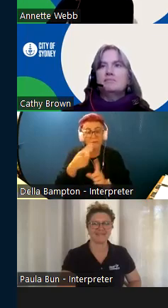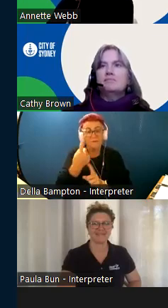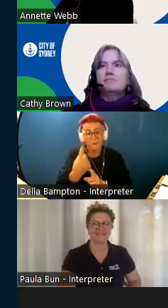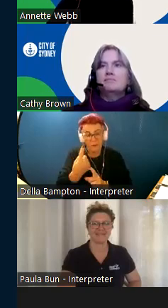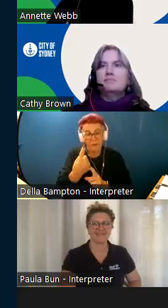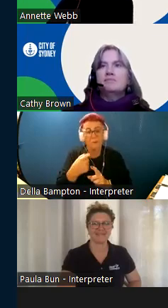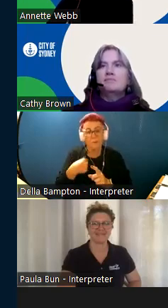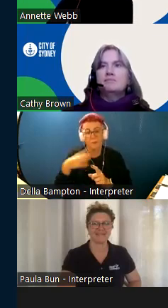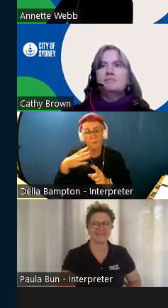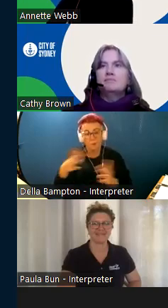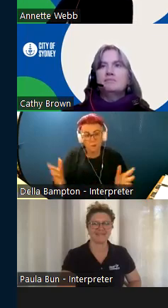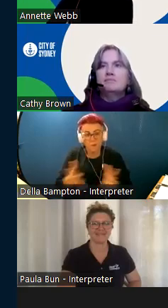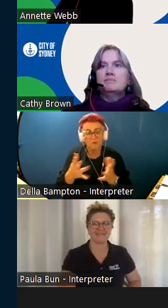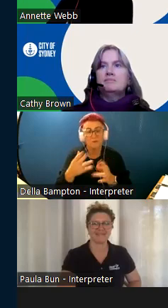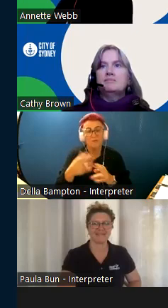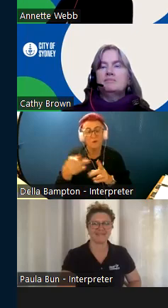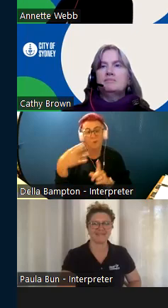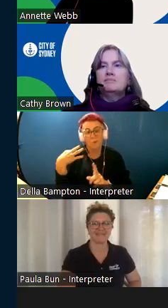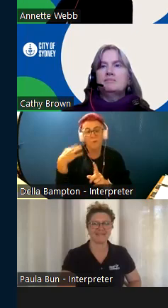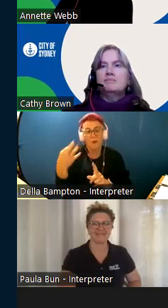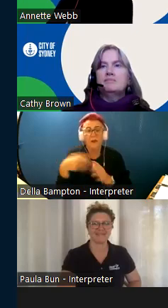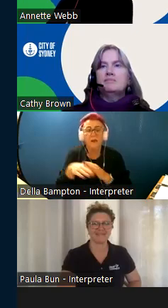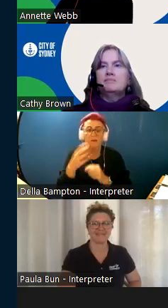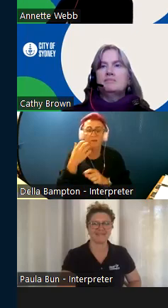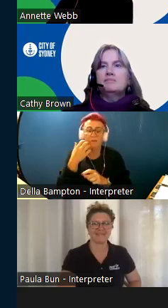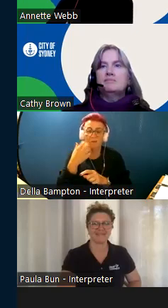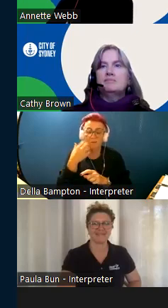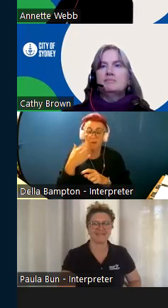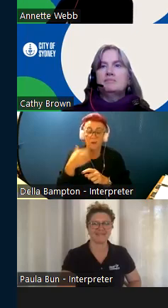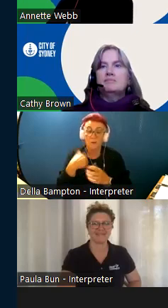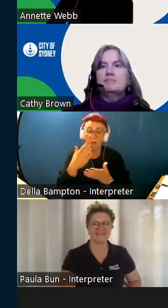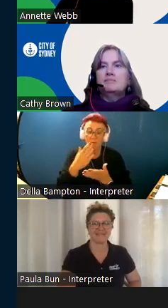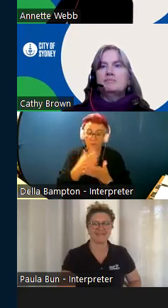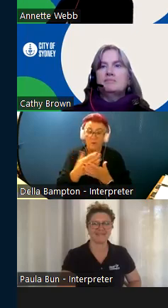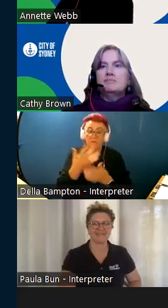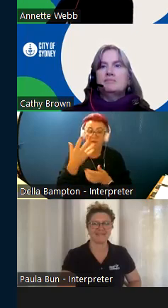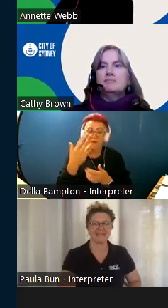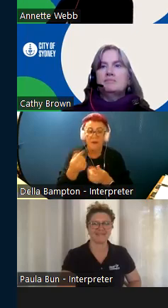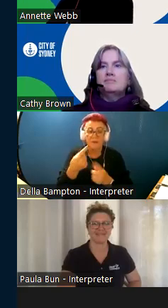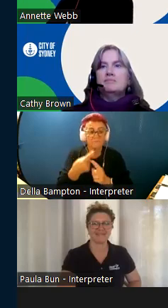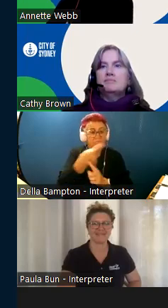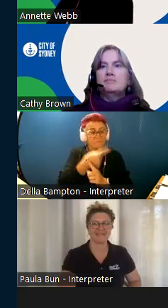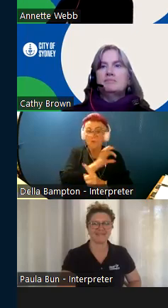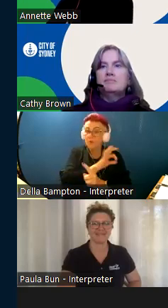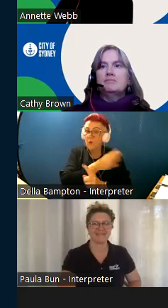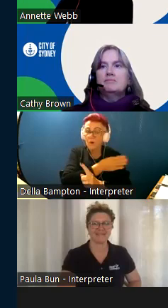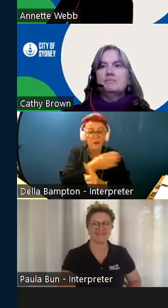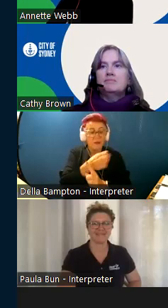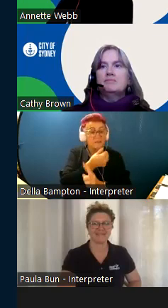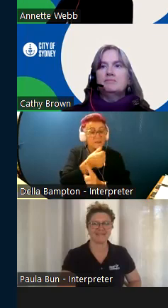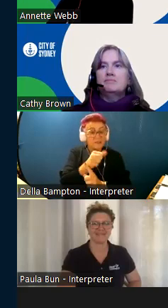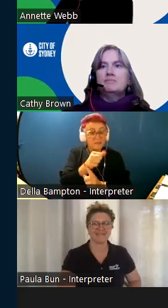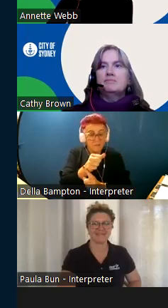you to be encouraged to apply in the future. And we certainly have had previously unsuccessful applicants reapply